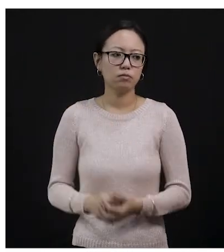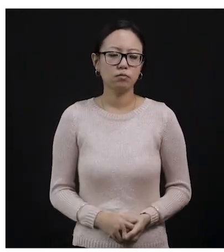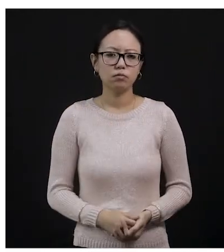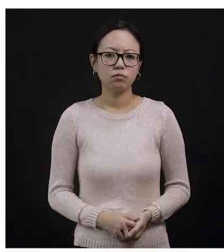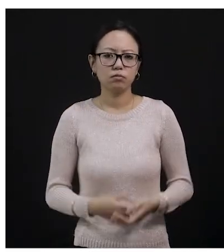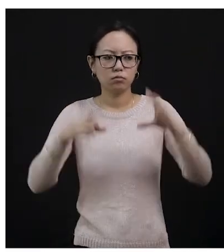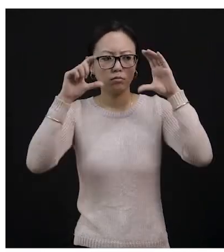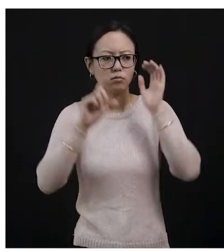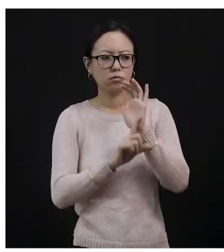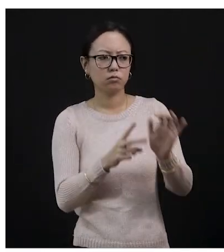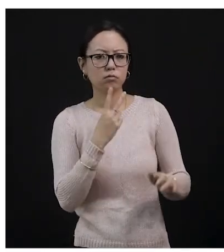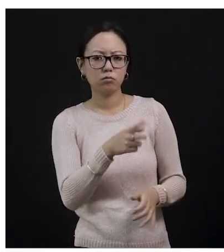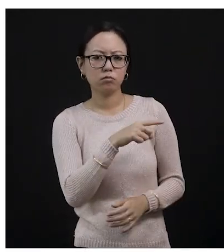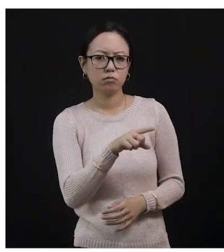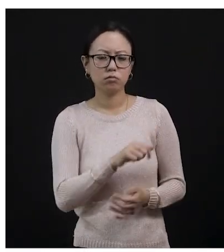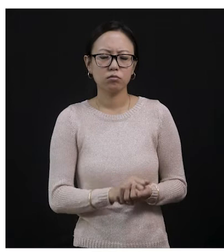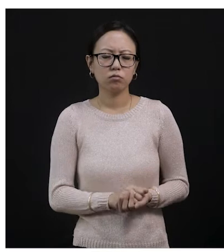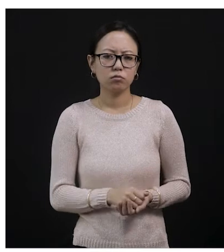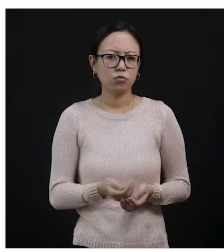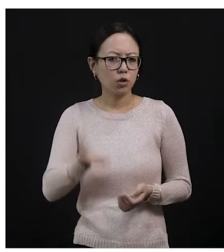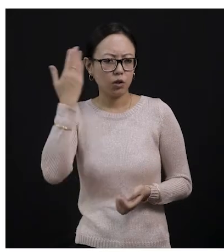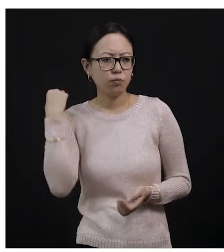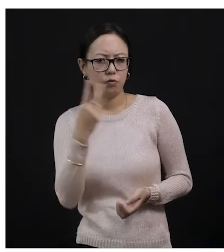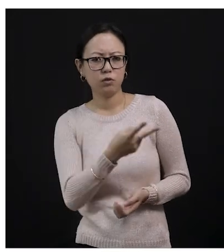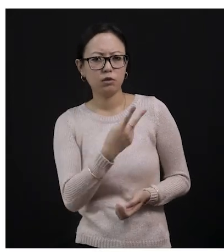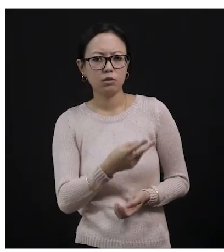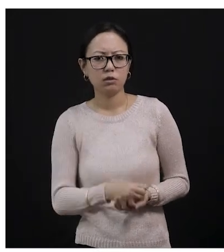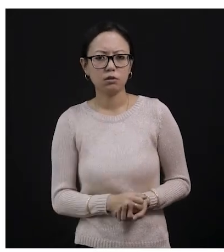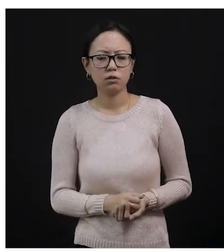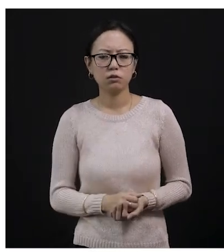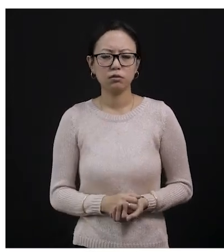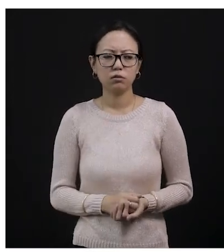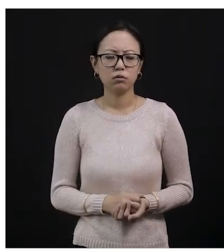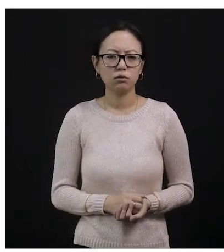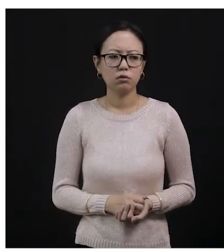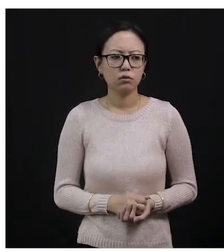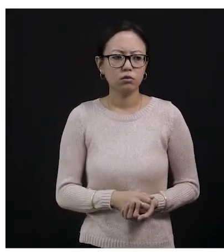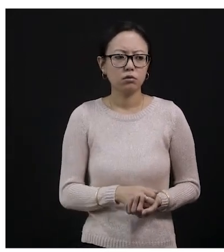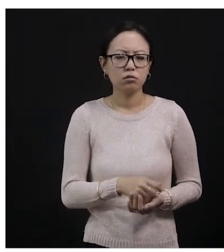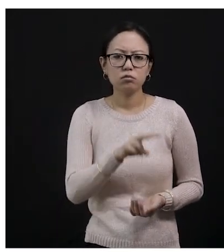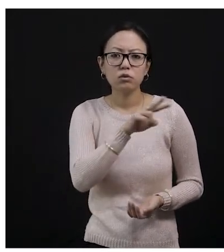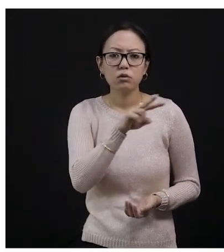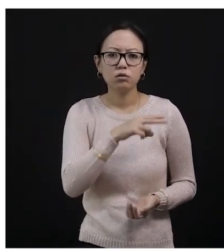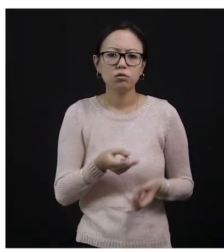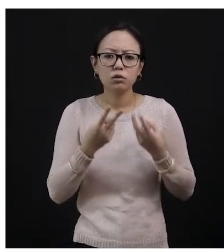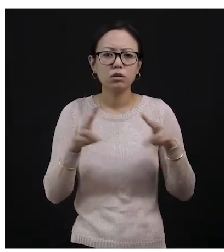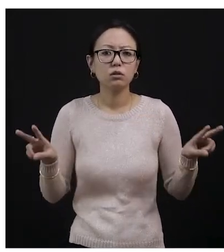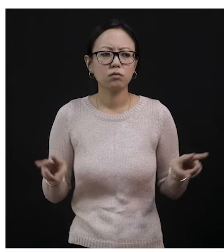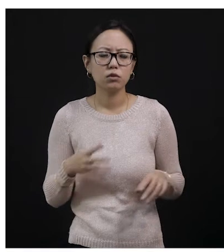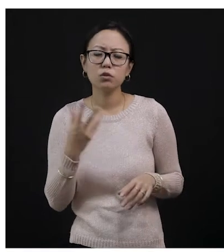roots like this? Yes? Can you tell me any difference between these 2 roots, the roots that is